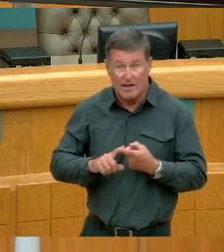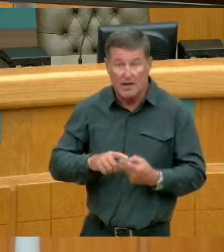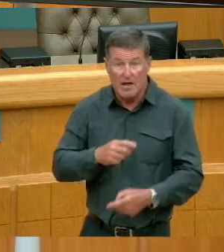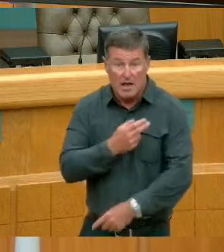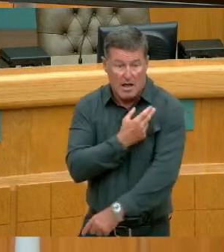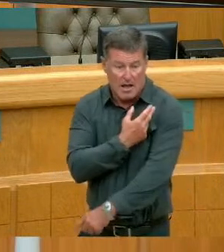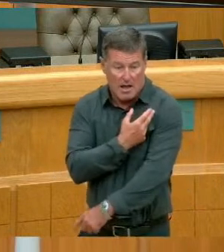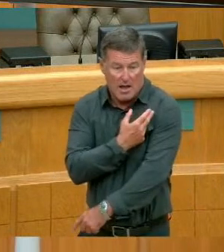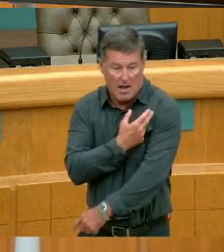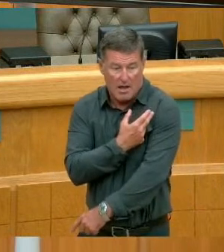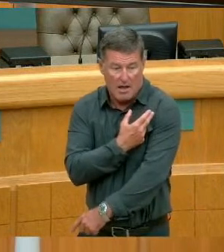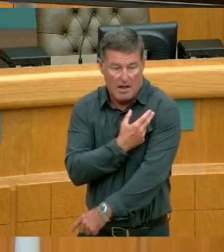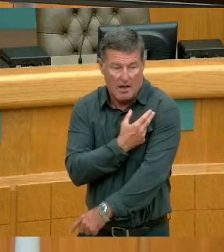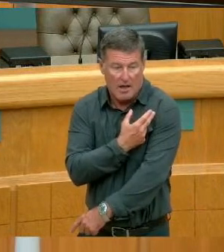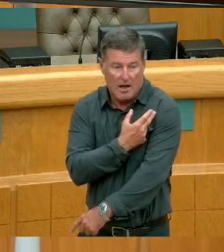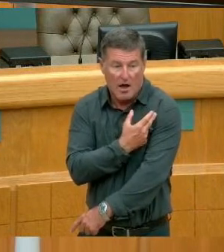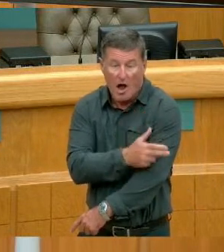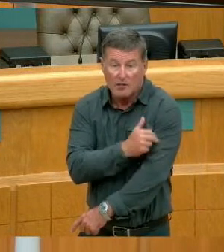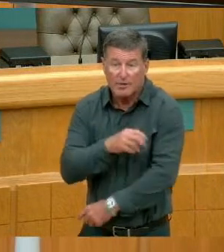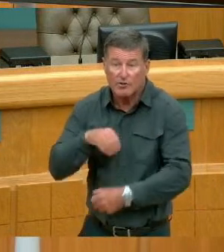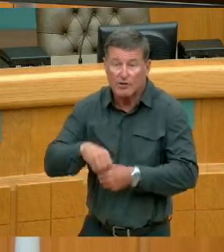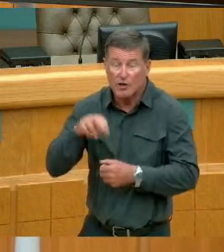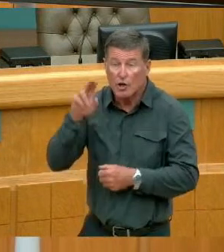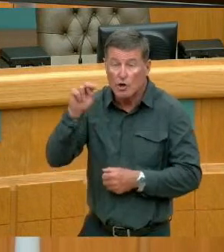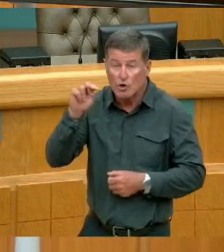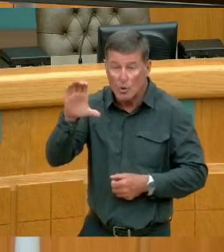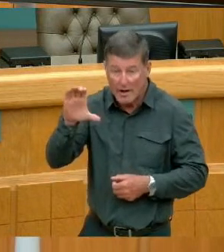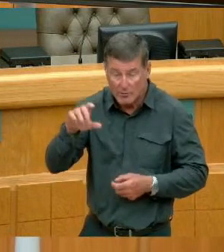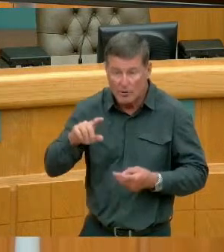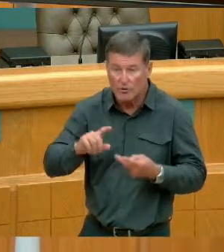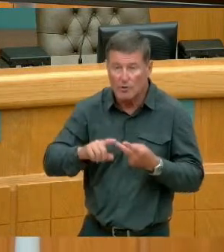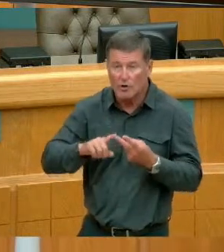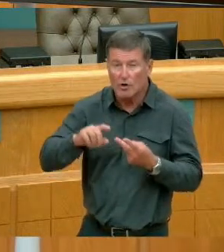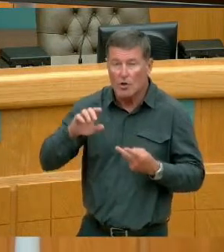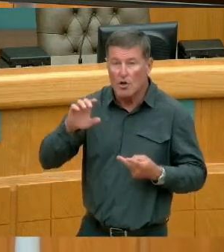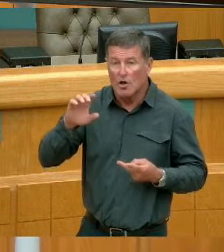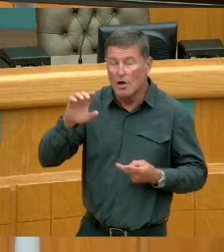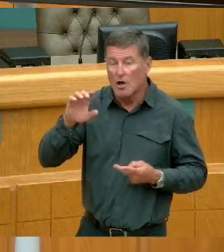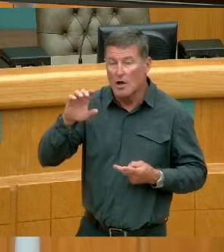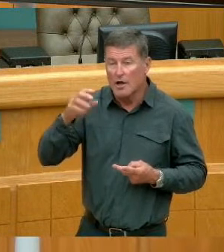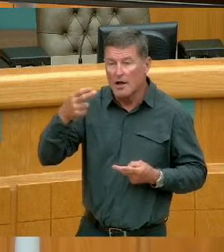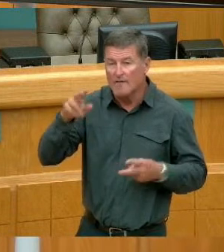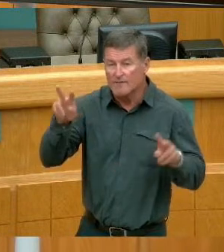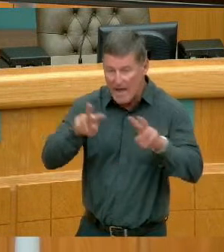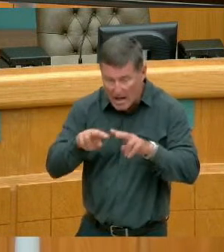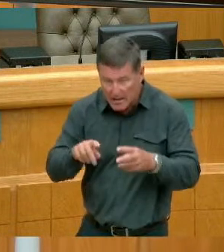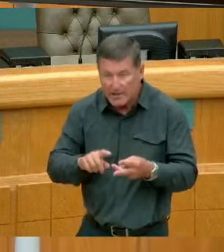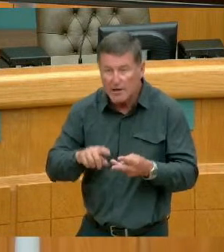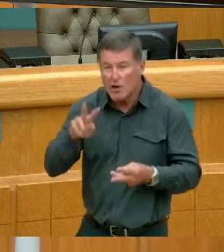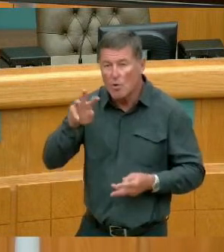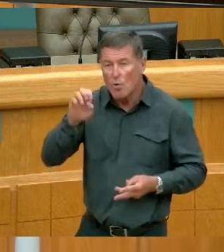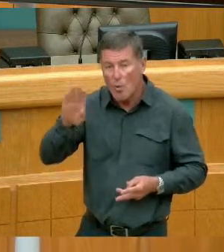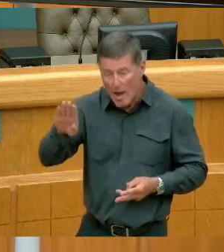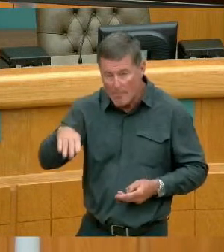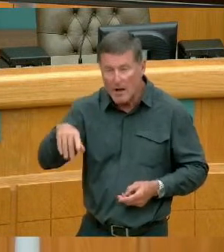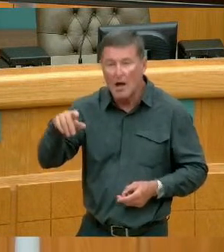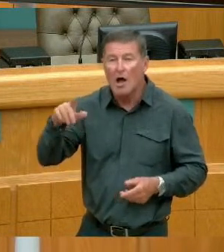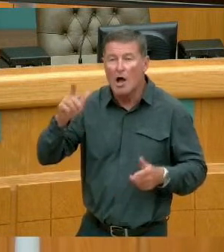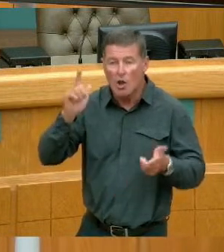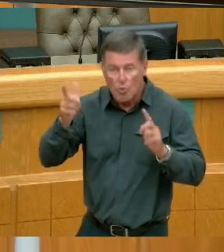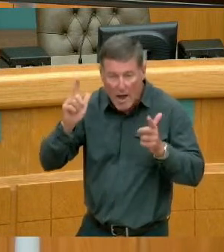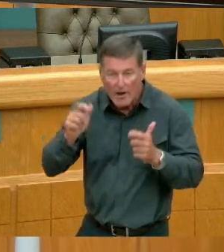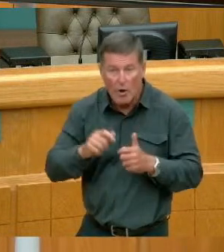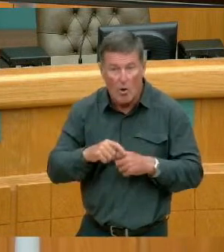that's Urban Centers McAllen; Nueces, Urban Center Corpus, of course that's us; and Webb, the Urban Center Laredo, to